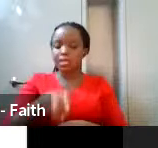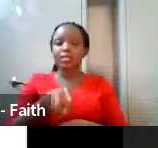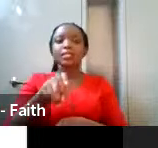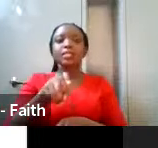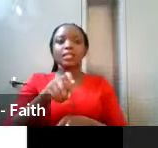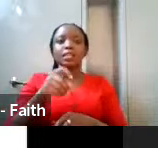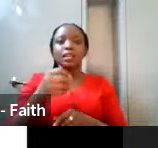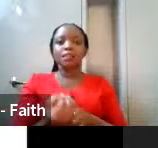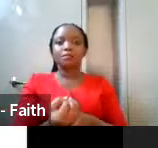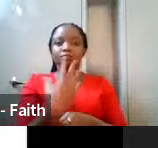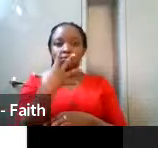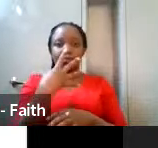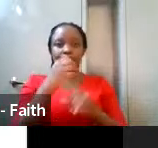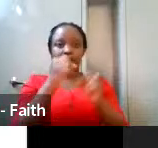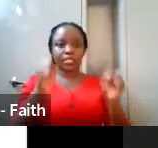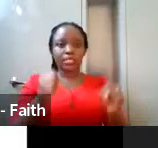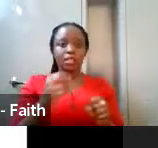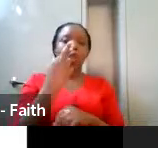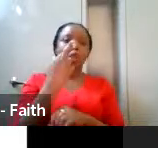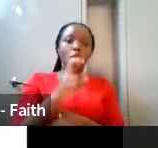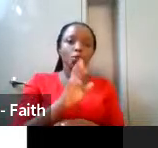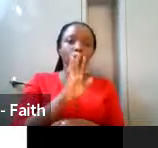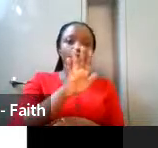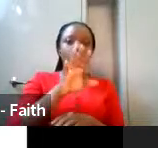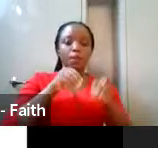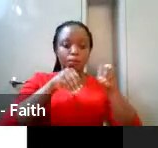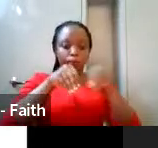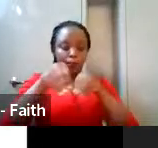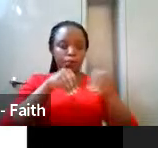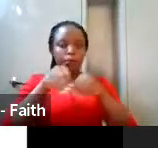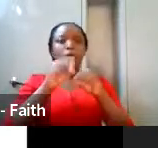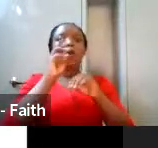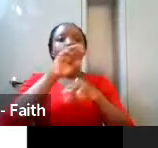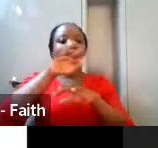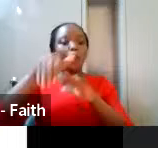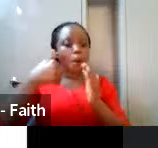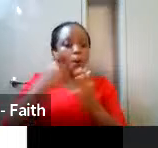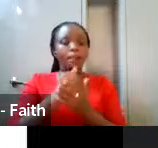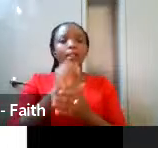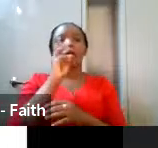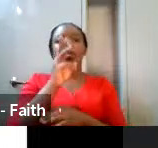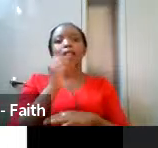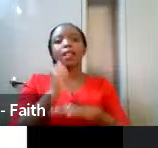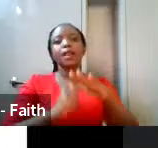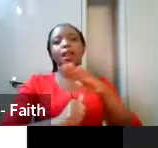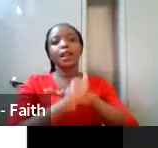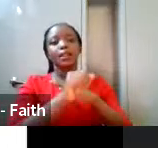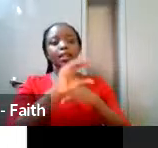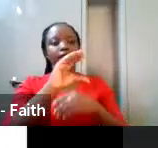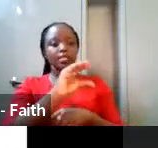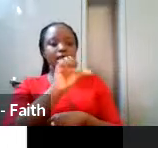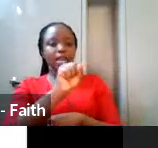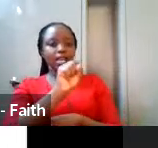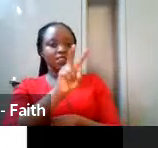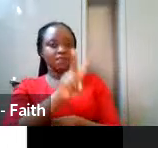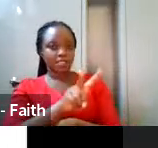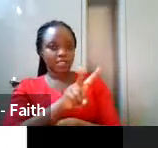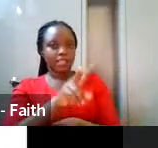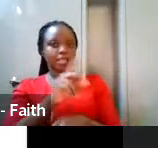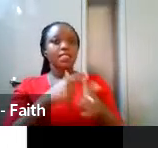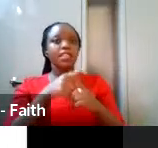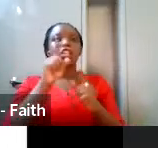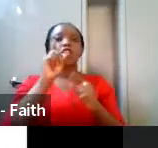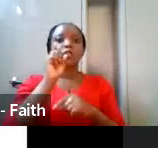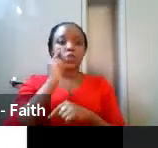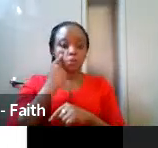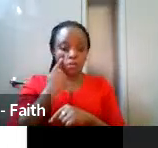pre-populated option. All your calculations are going to be done on the CSV, and you'll be able to see the